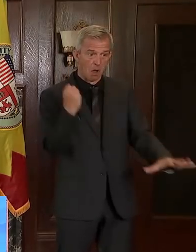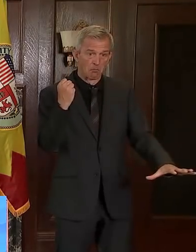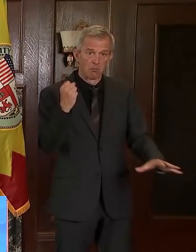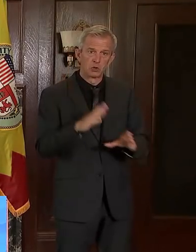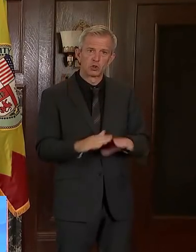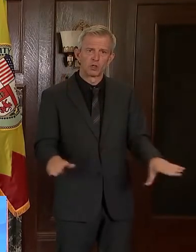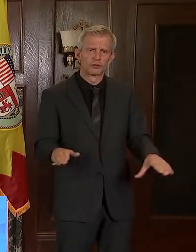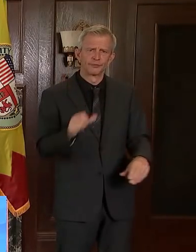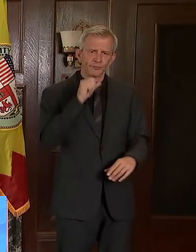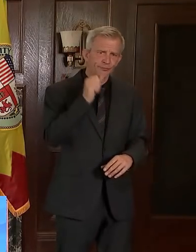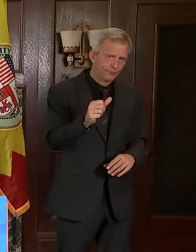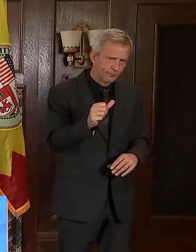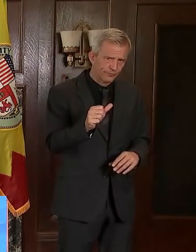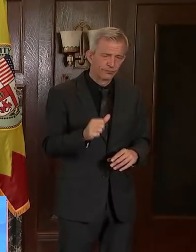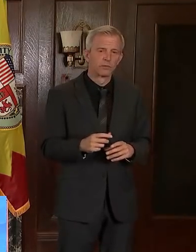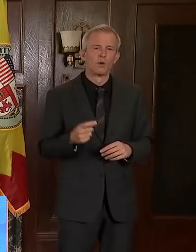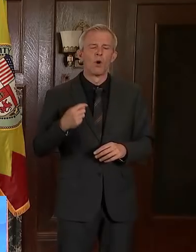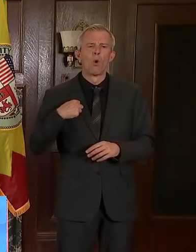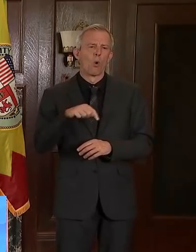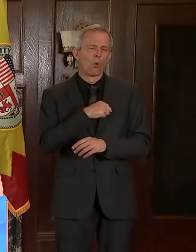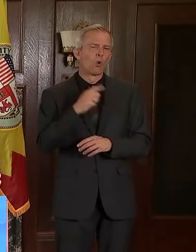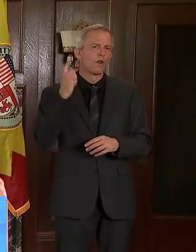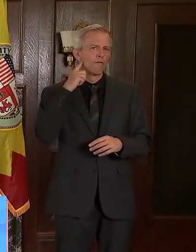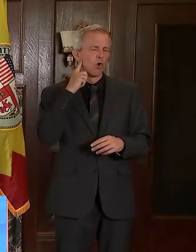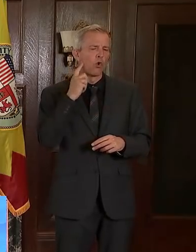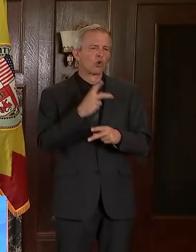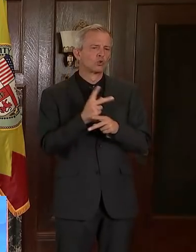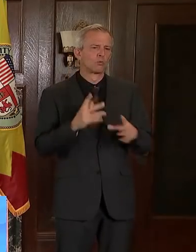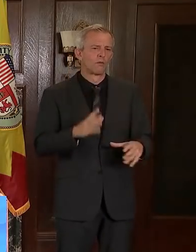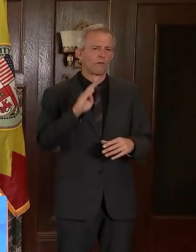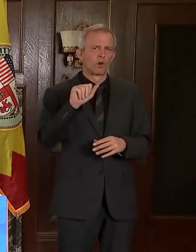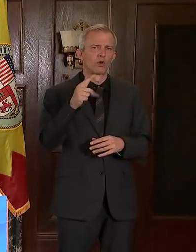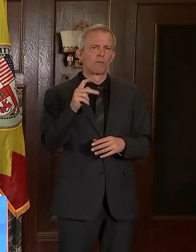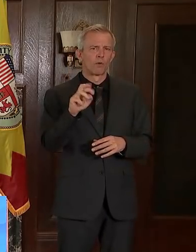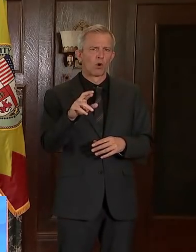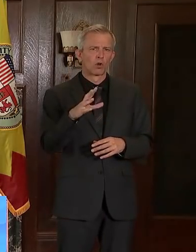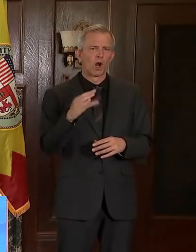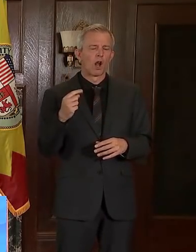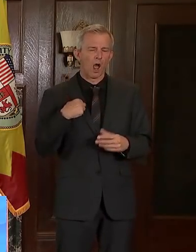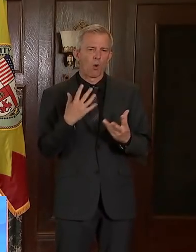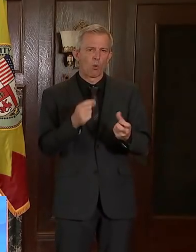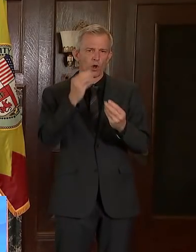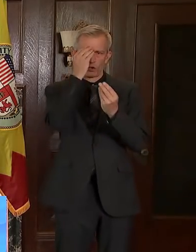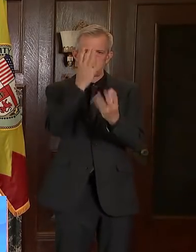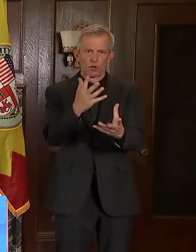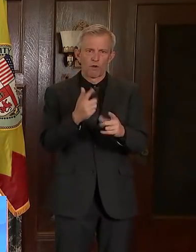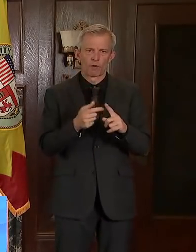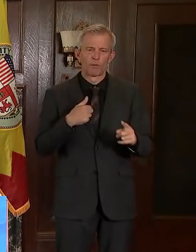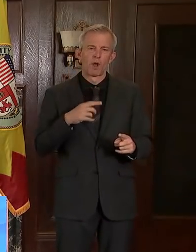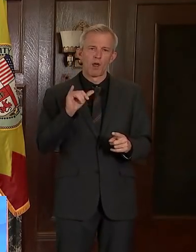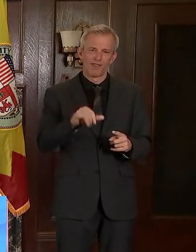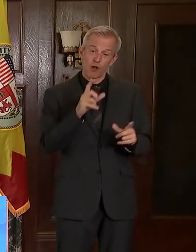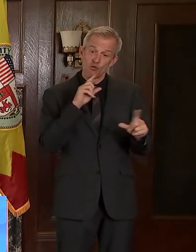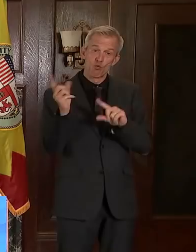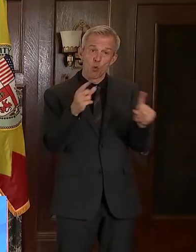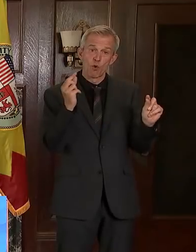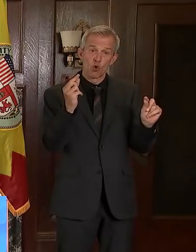we have heard this echoed a number of times, and I want you to hear it from me. That rumor is absolutely